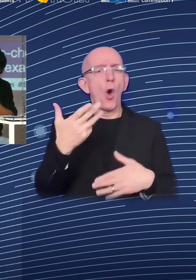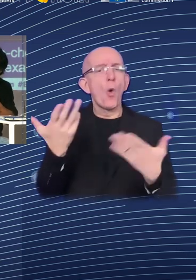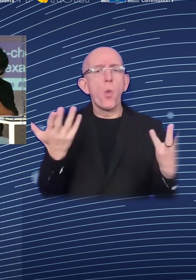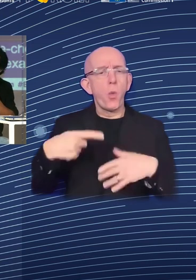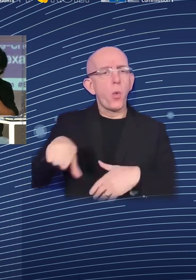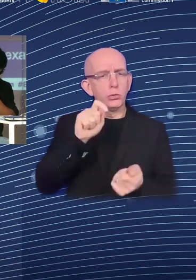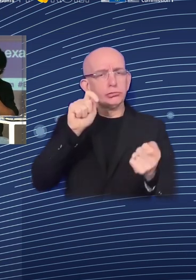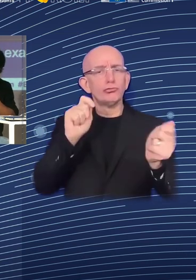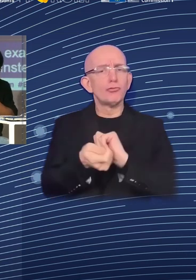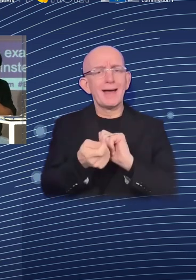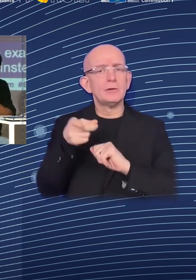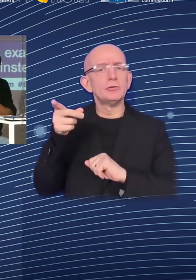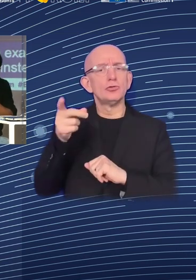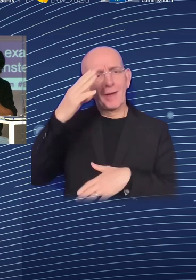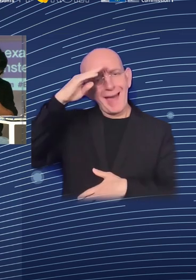22nd March of the